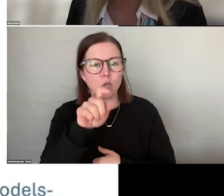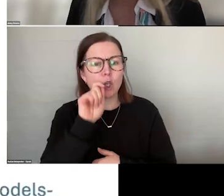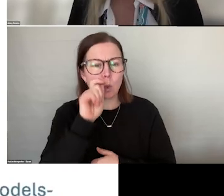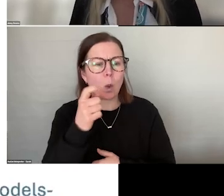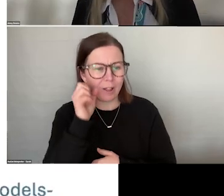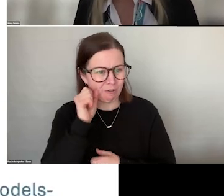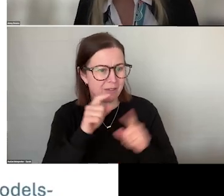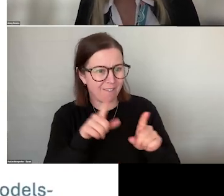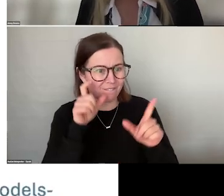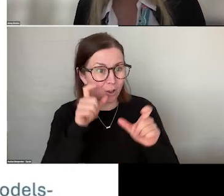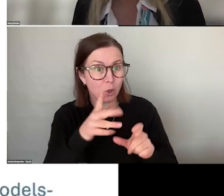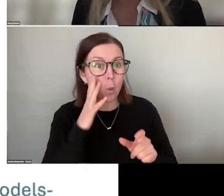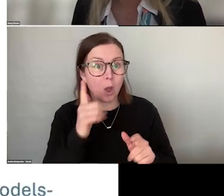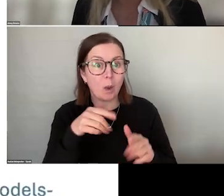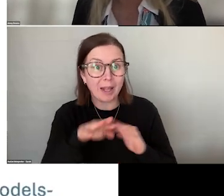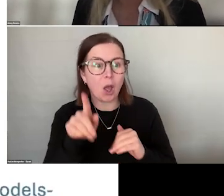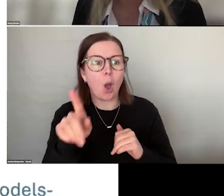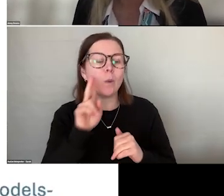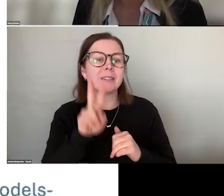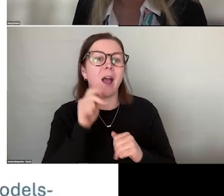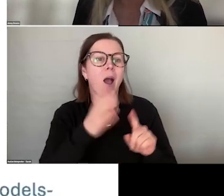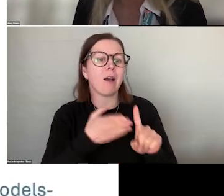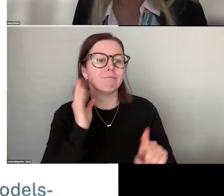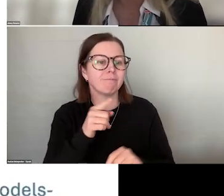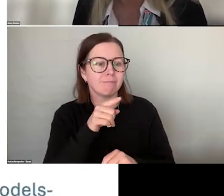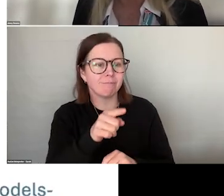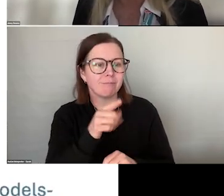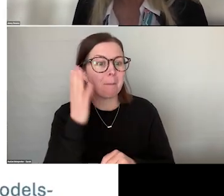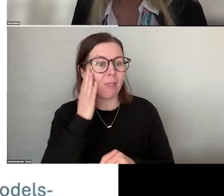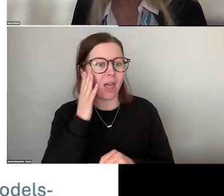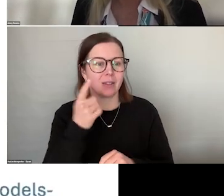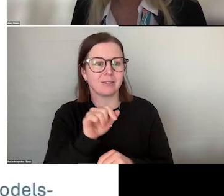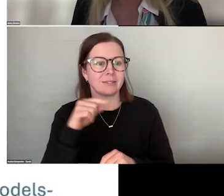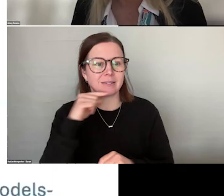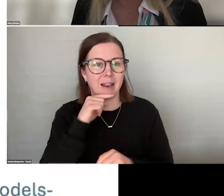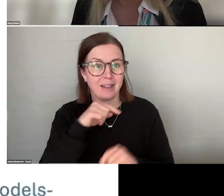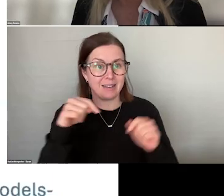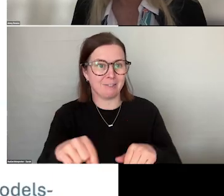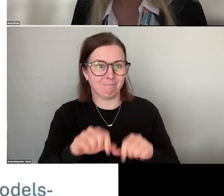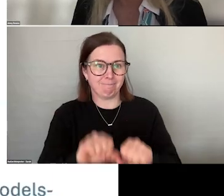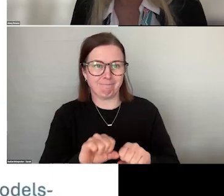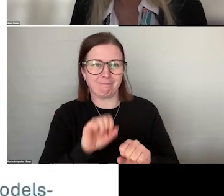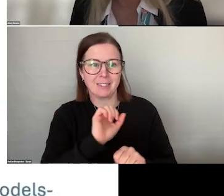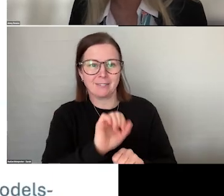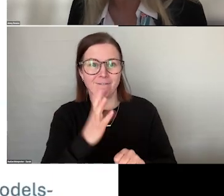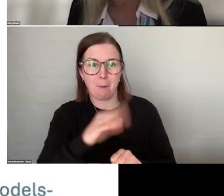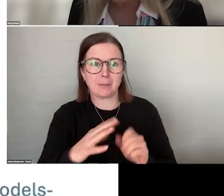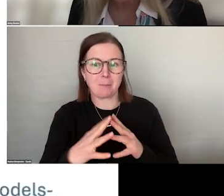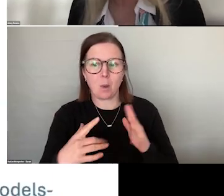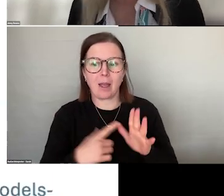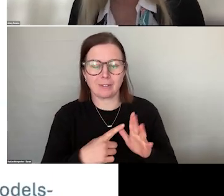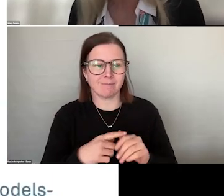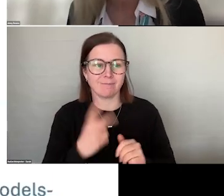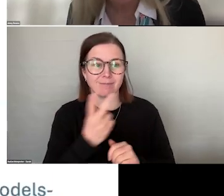the photo. Once you've seen it, you will know that is a lovely mother and her son here in WA, and they're excited that